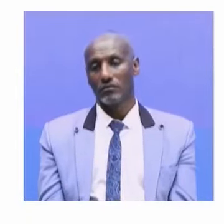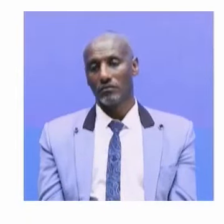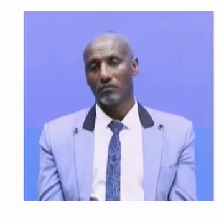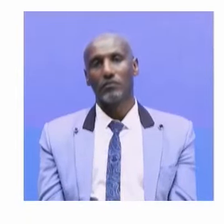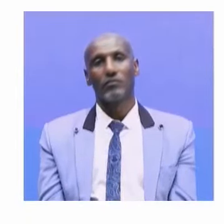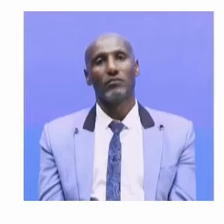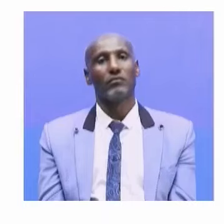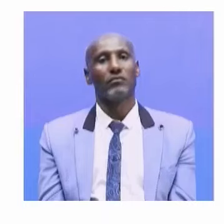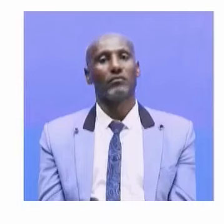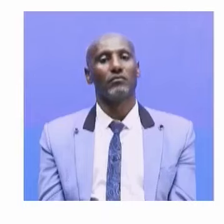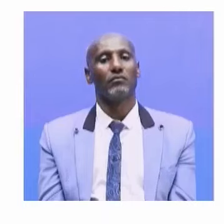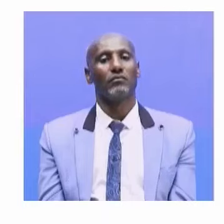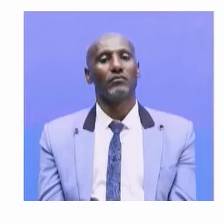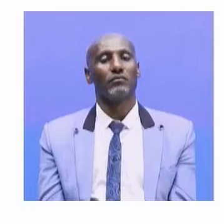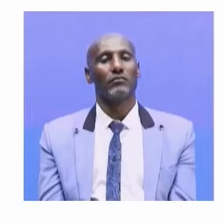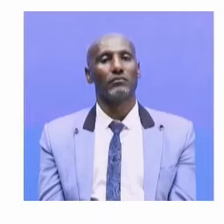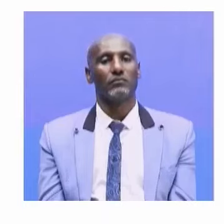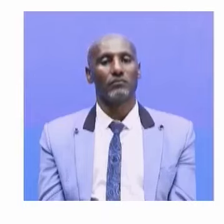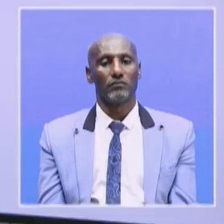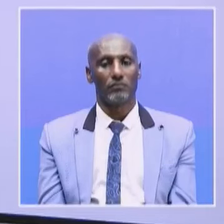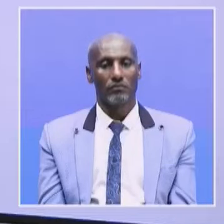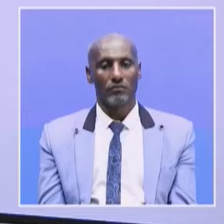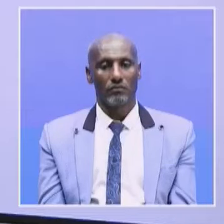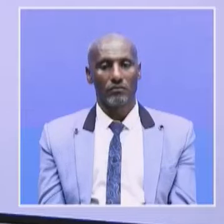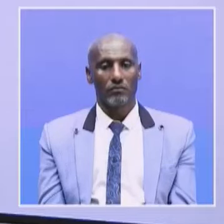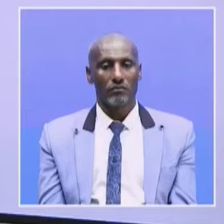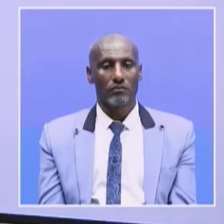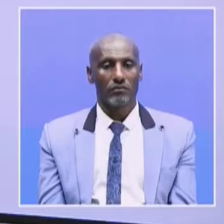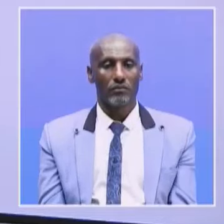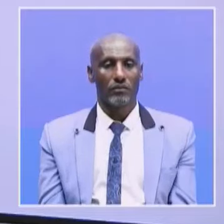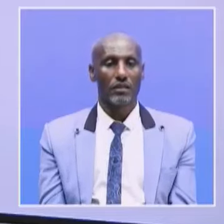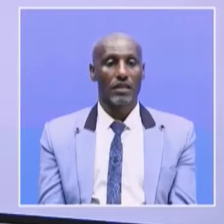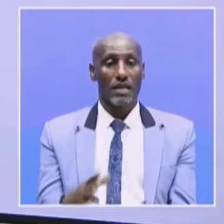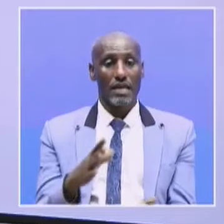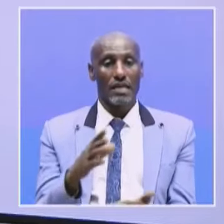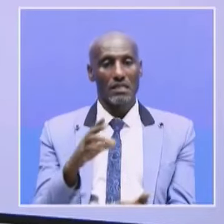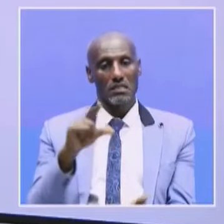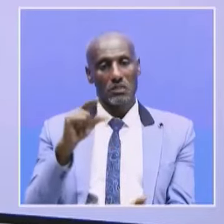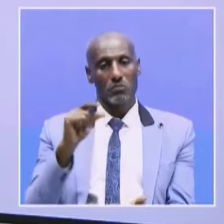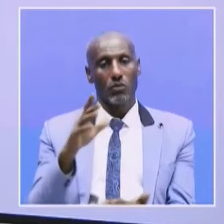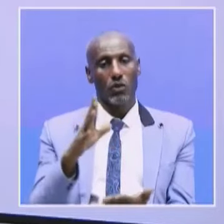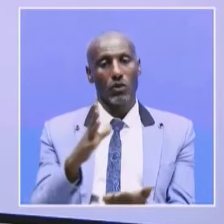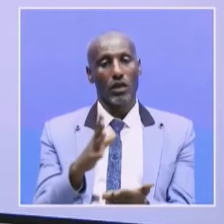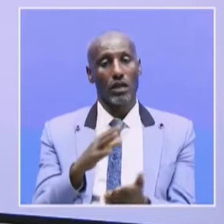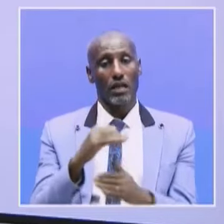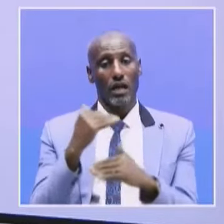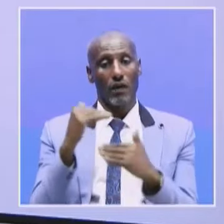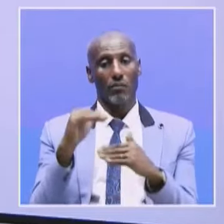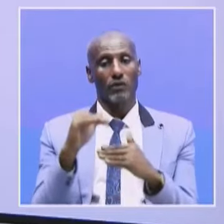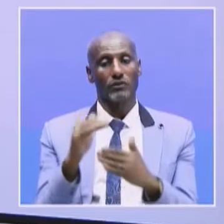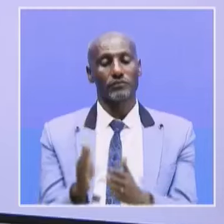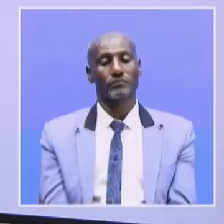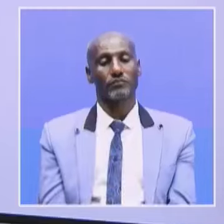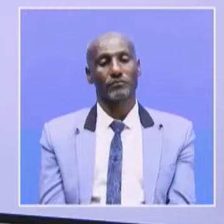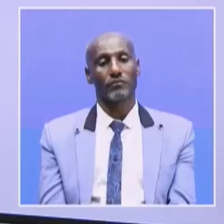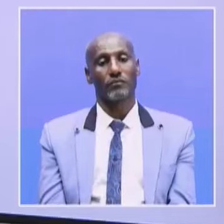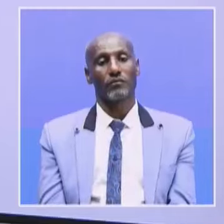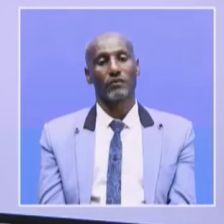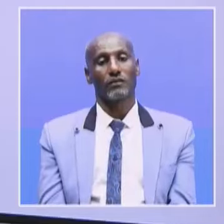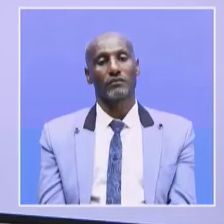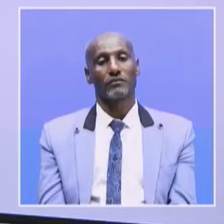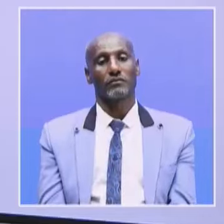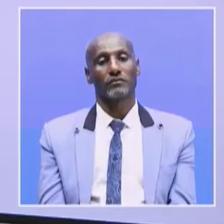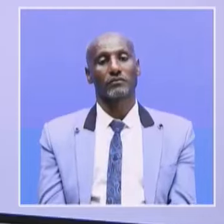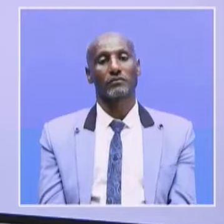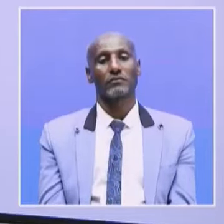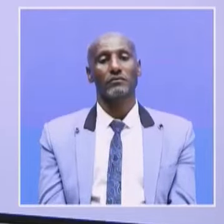small amount. What we call them? Small amount. So when we come to both of them, few and little, we